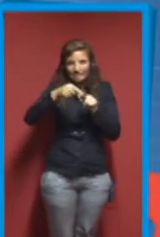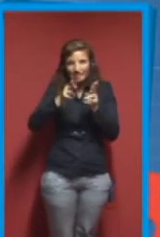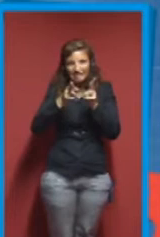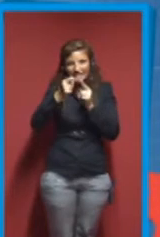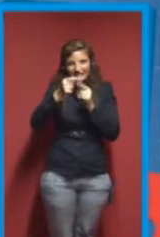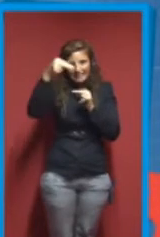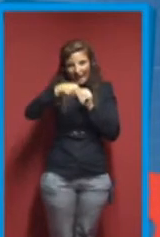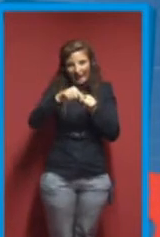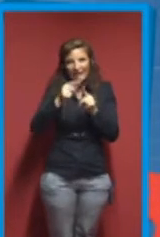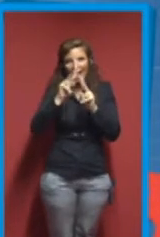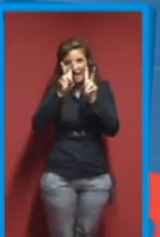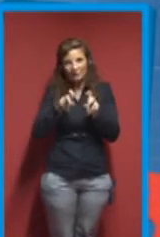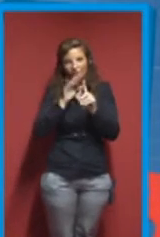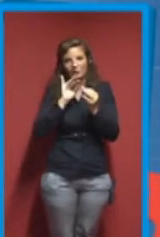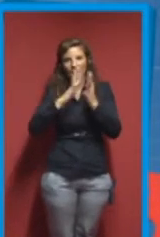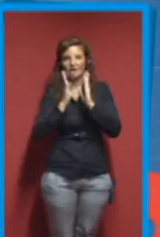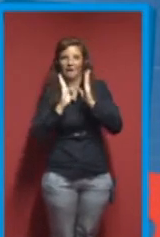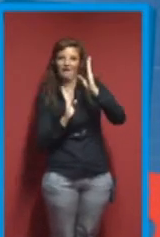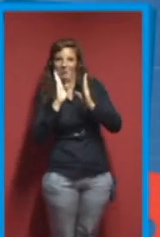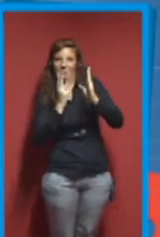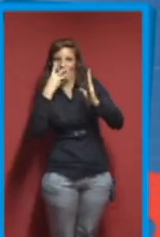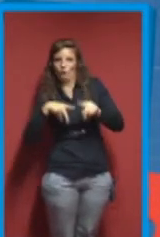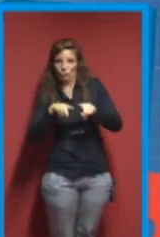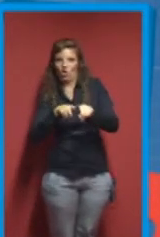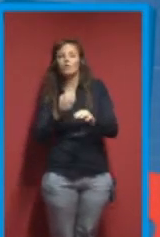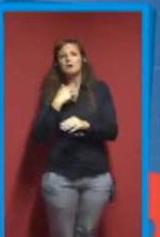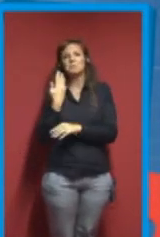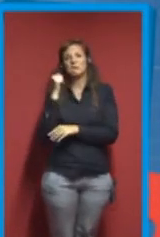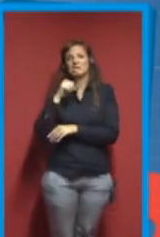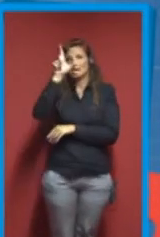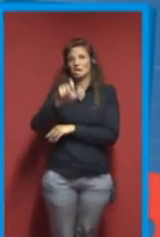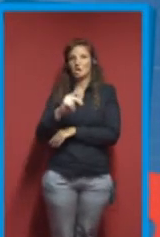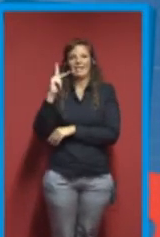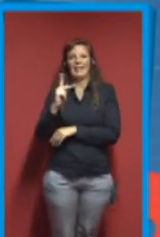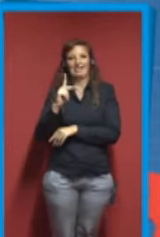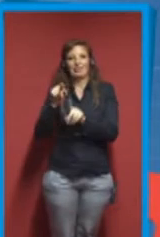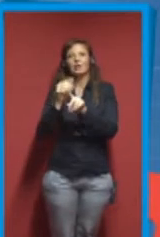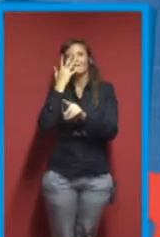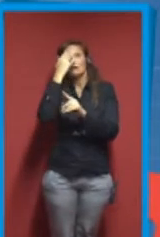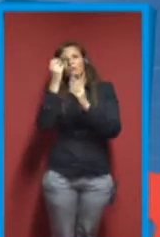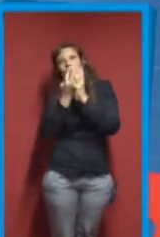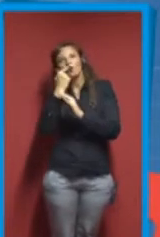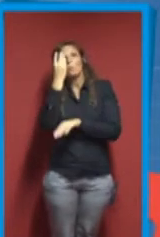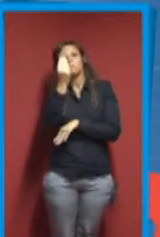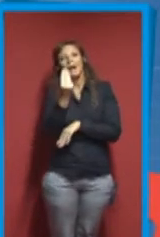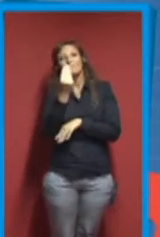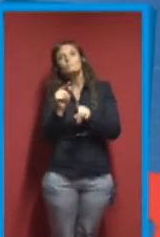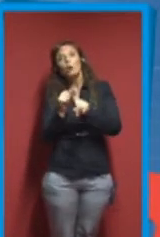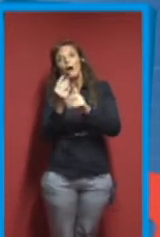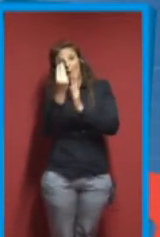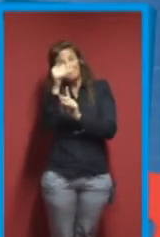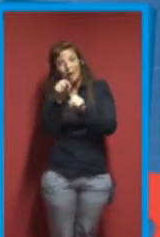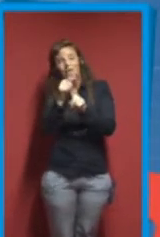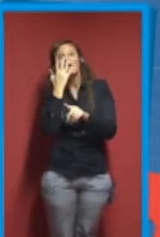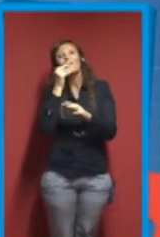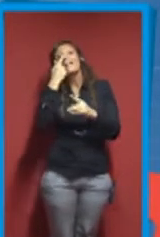in London, and she wanted Japanese-style nekomimi ears for her doll. So she made them with an Arduino and some servos and some felt